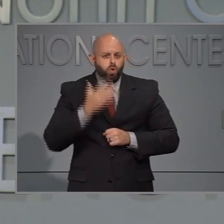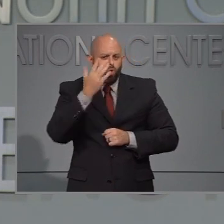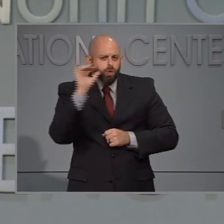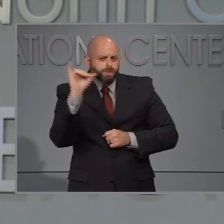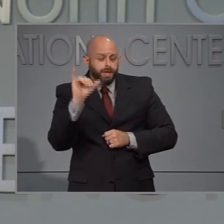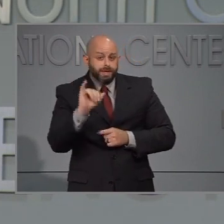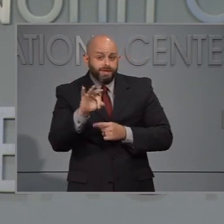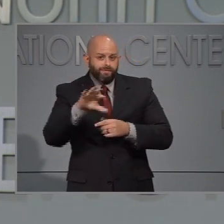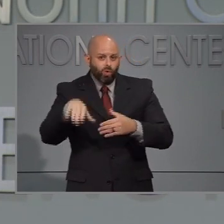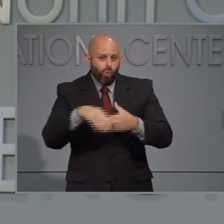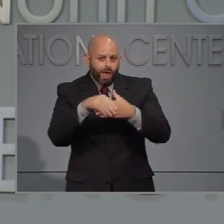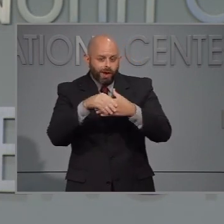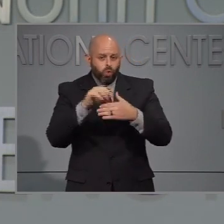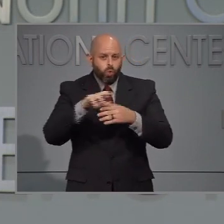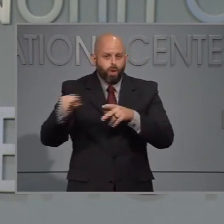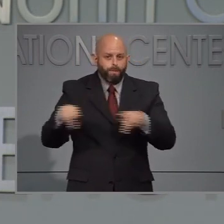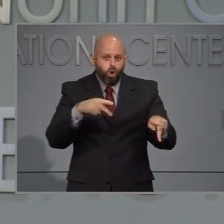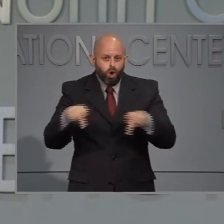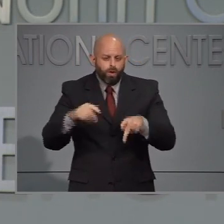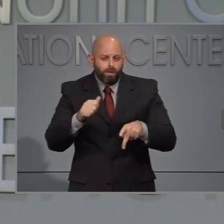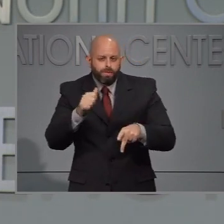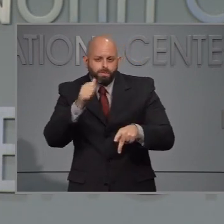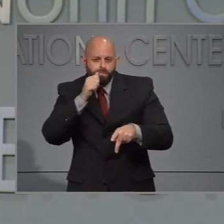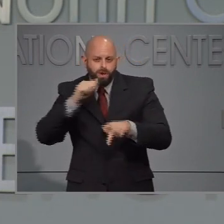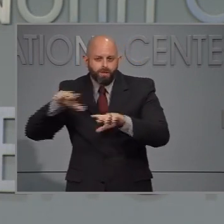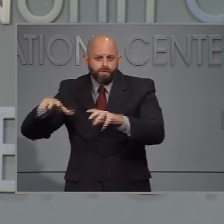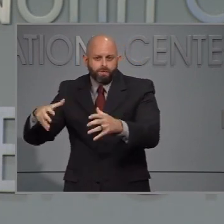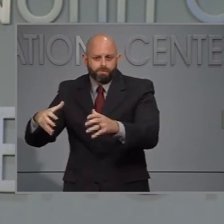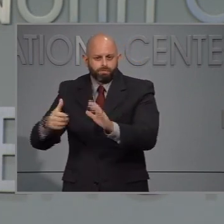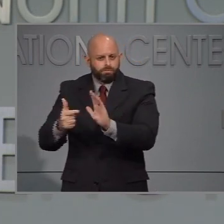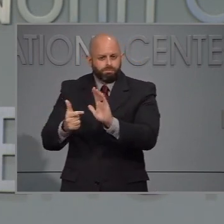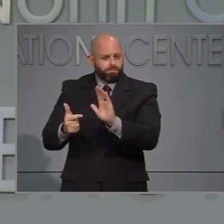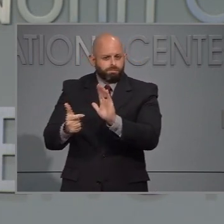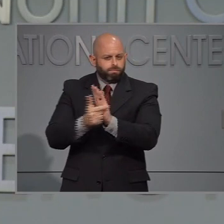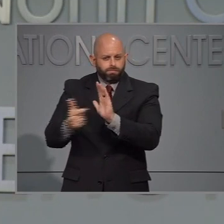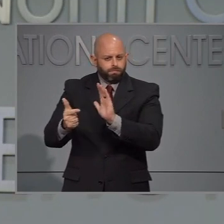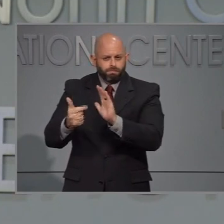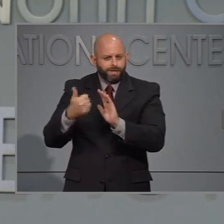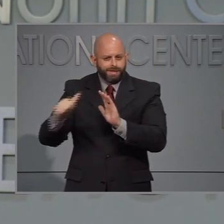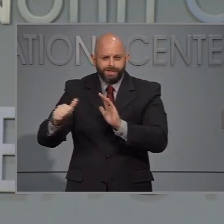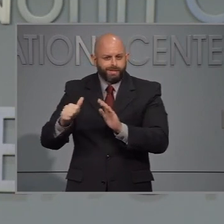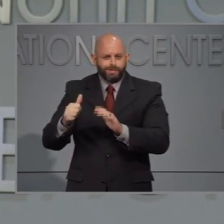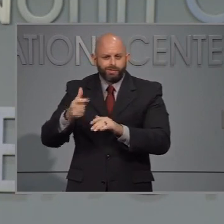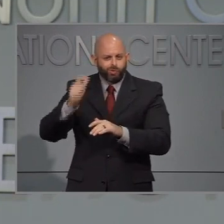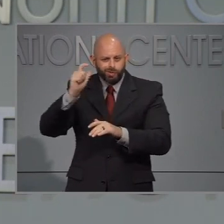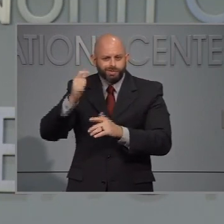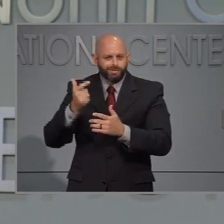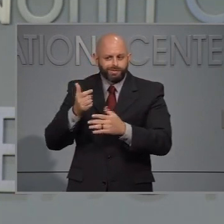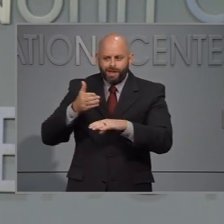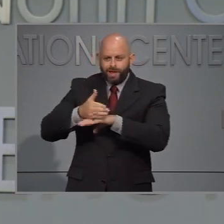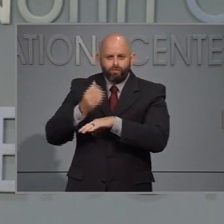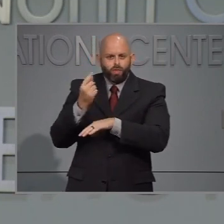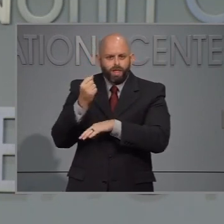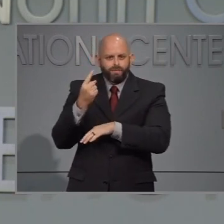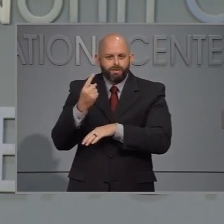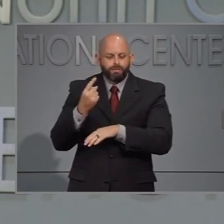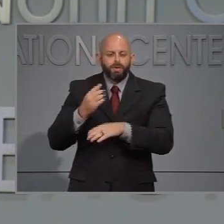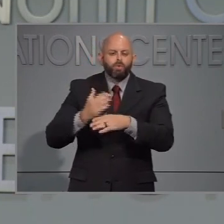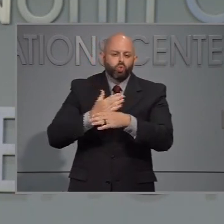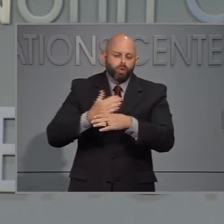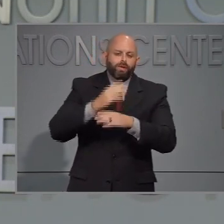some kind, that they're not allowed, they can't cater any drinks after 11 and between 11 and 7 a.m.